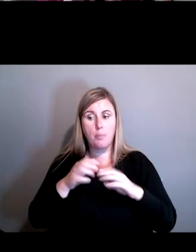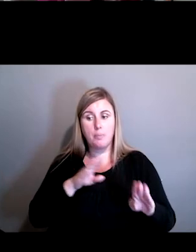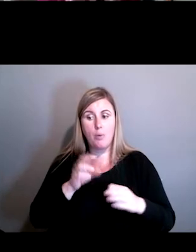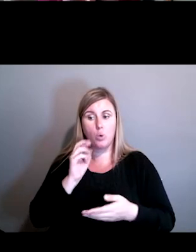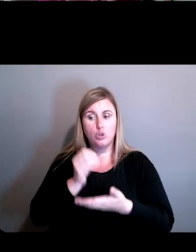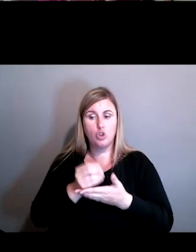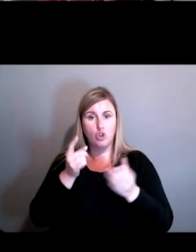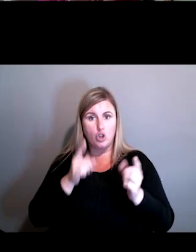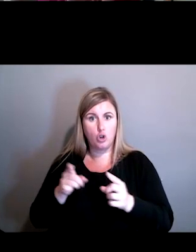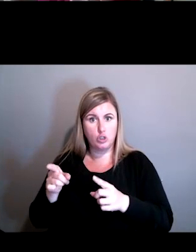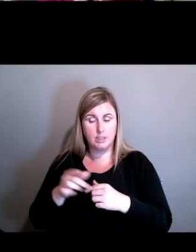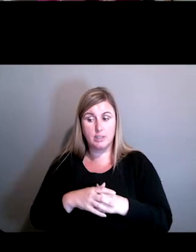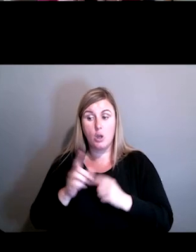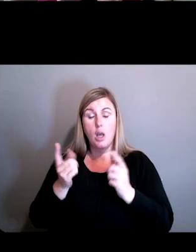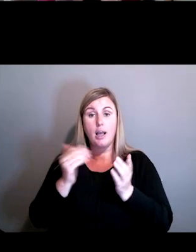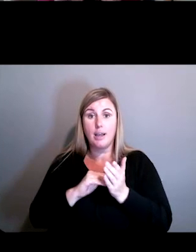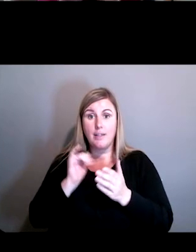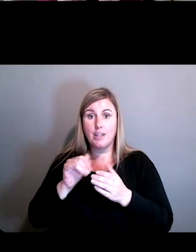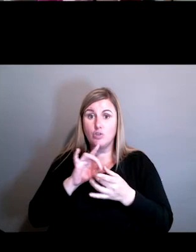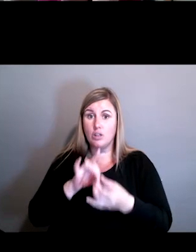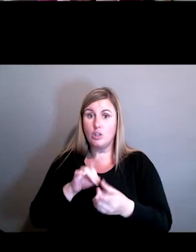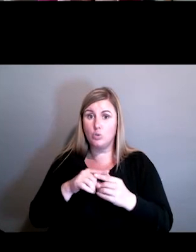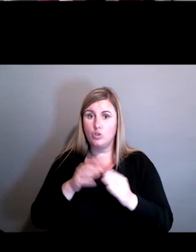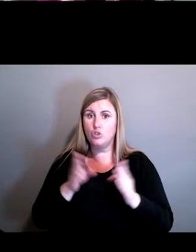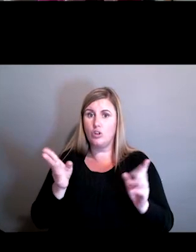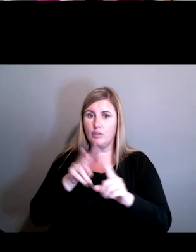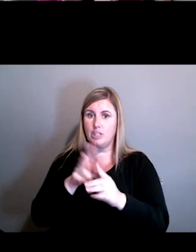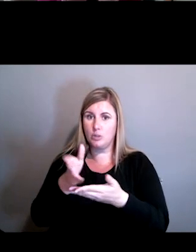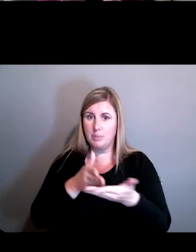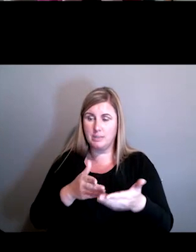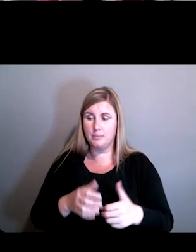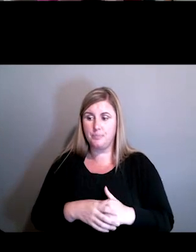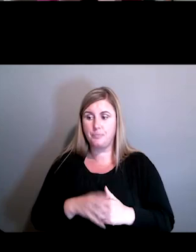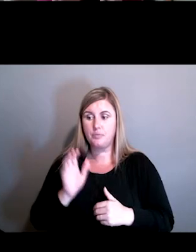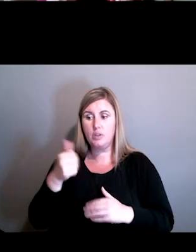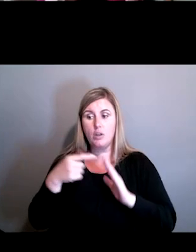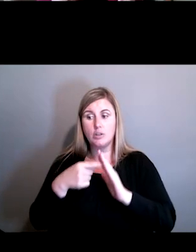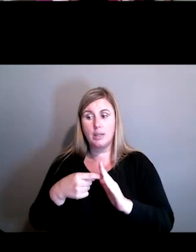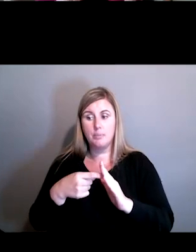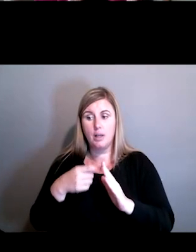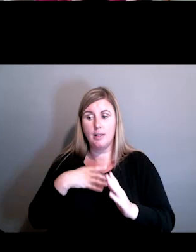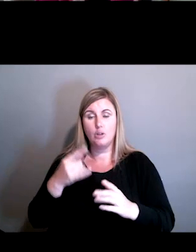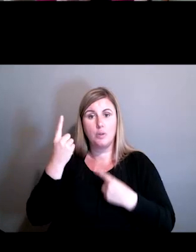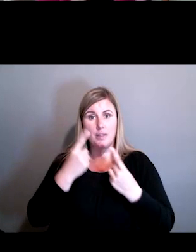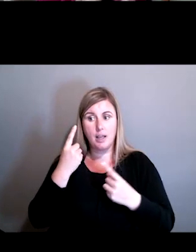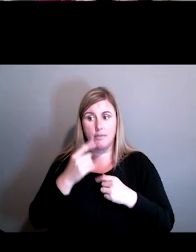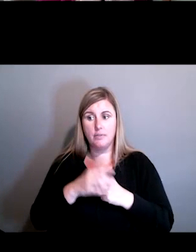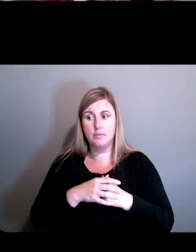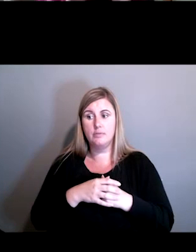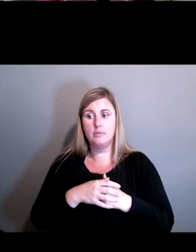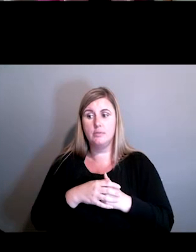relation to the generalization piece. Another example I like to think of in regards to transition,